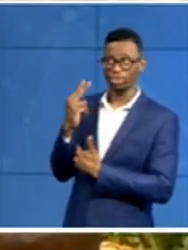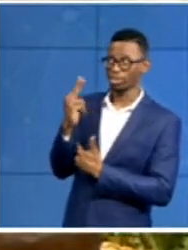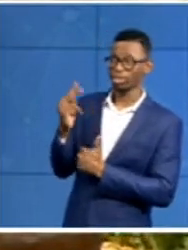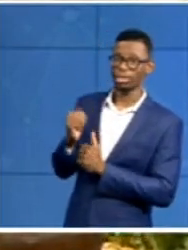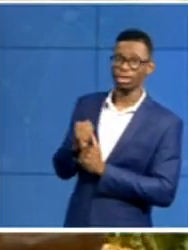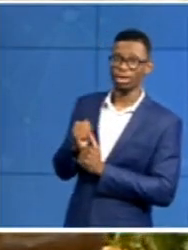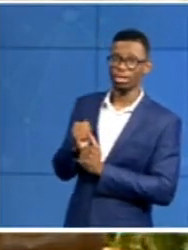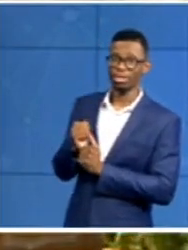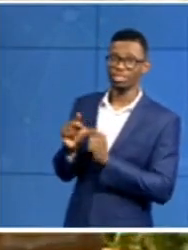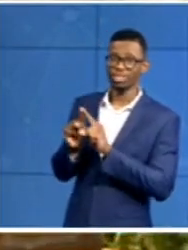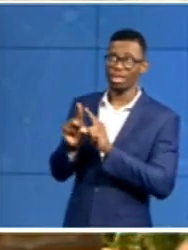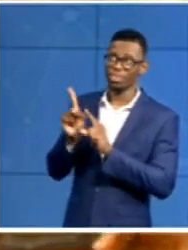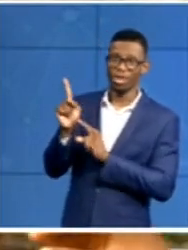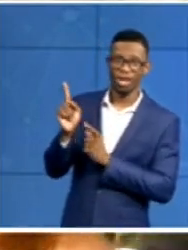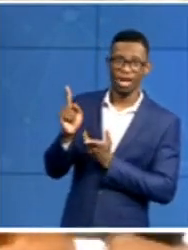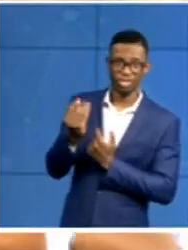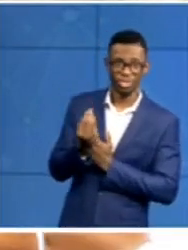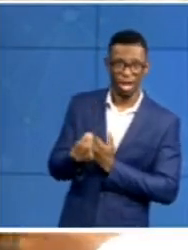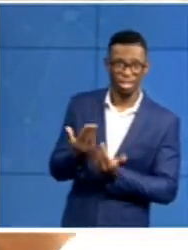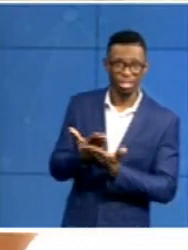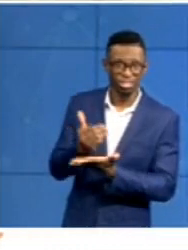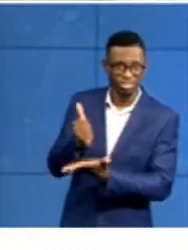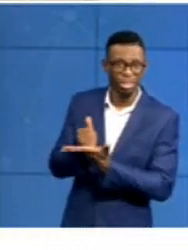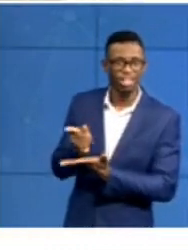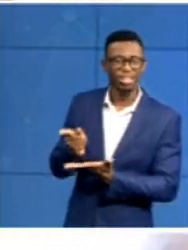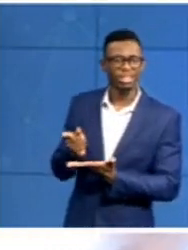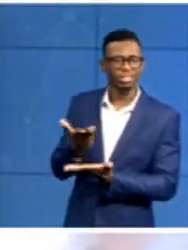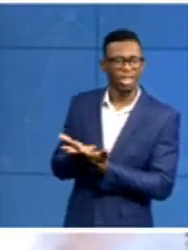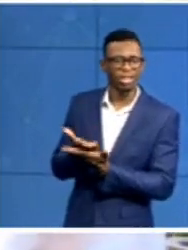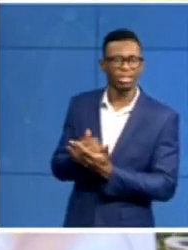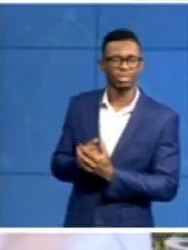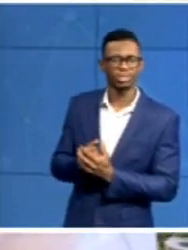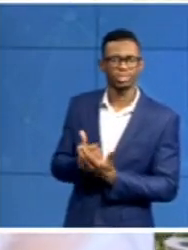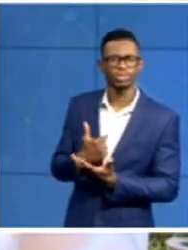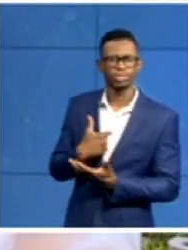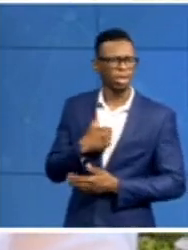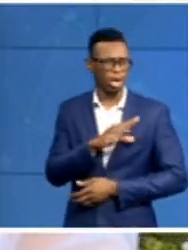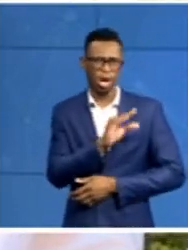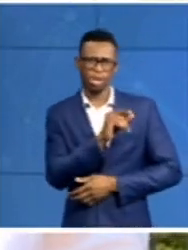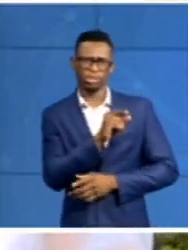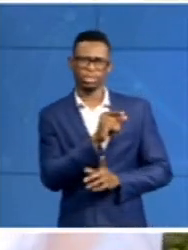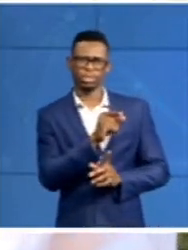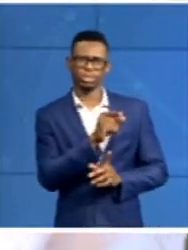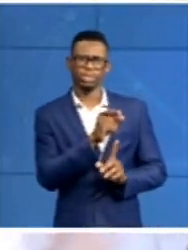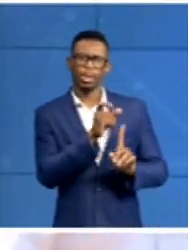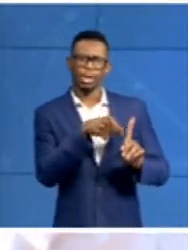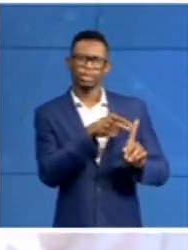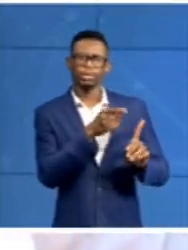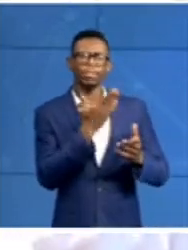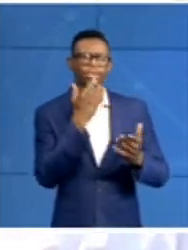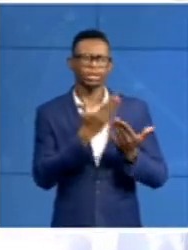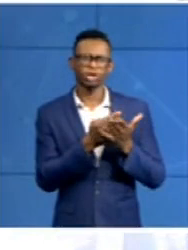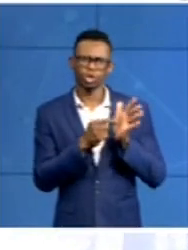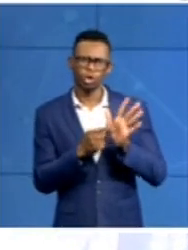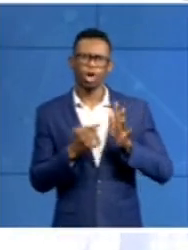a penny. I'm gonna ask Lutendo here, my namesake, to demonstrate for us. She's gonna pour water into